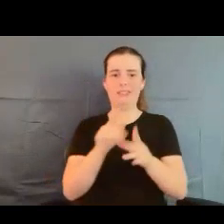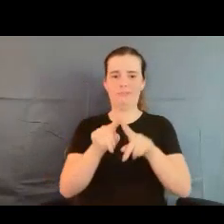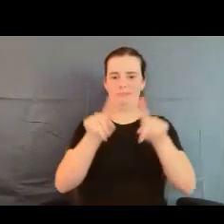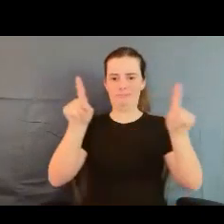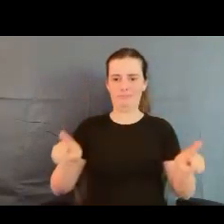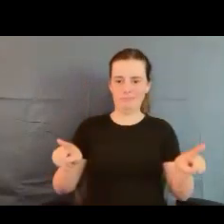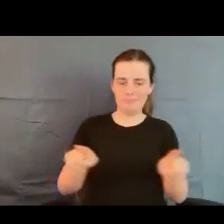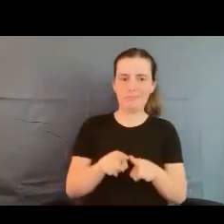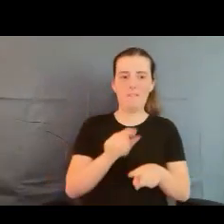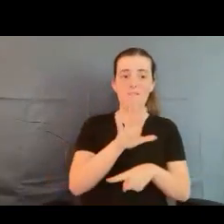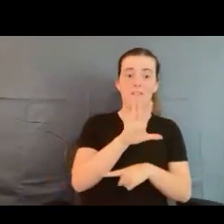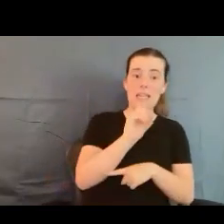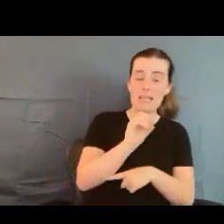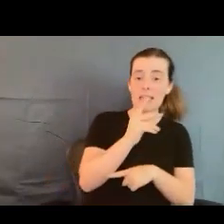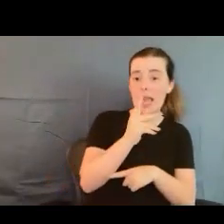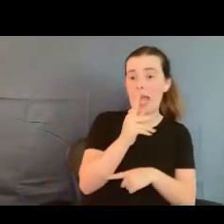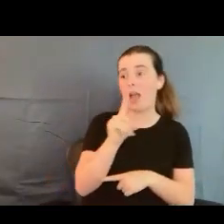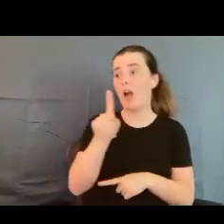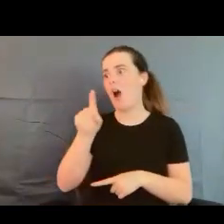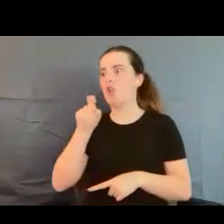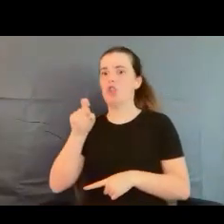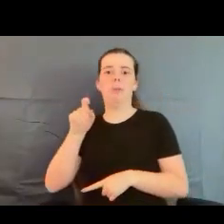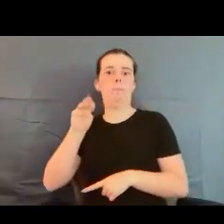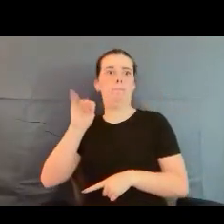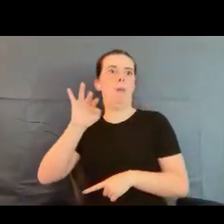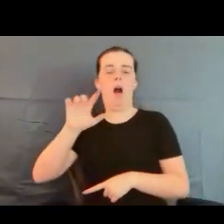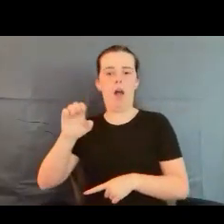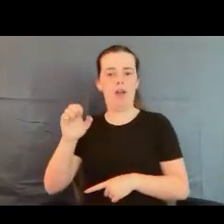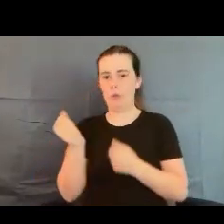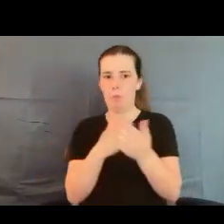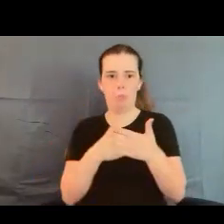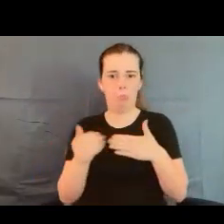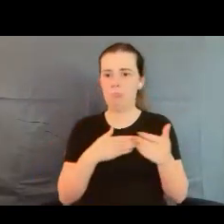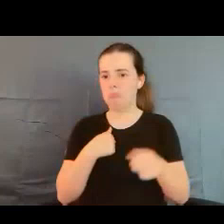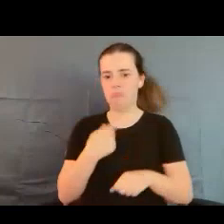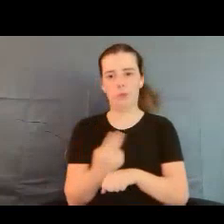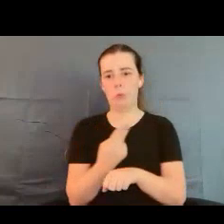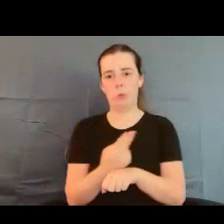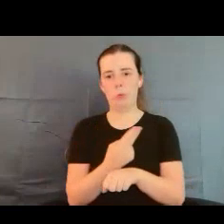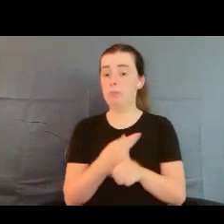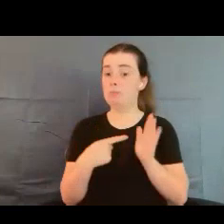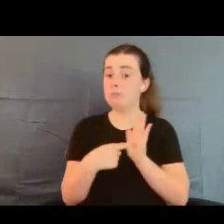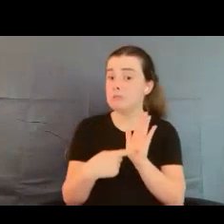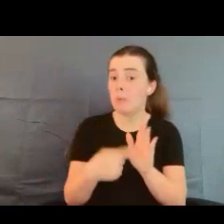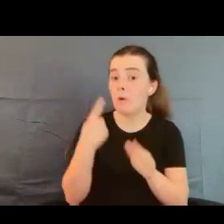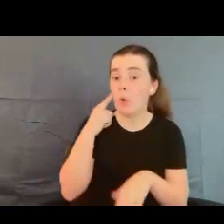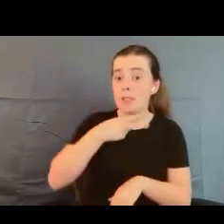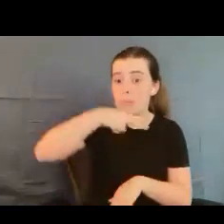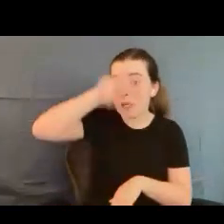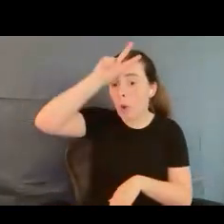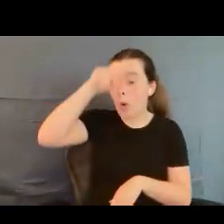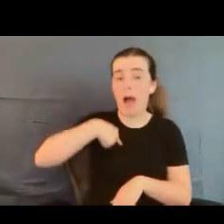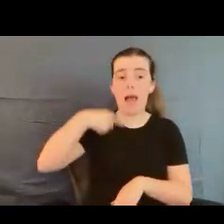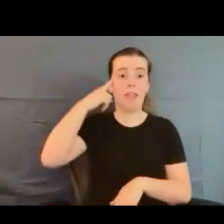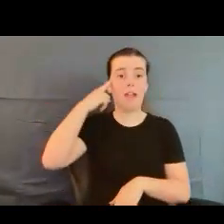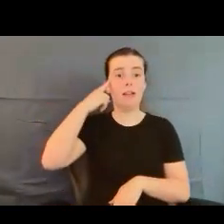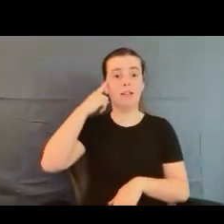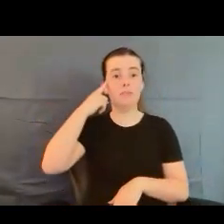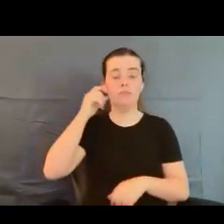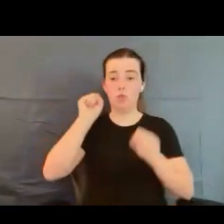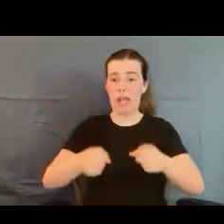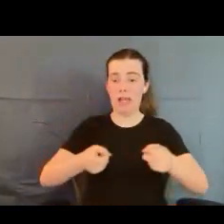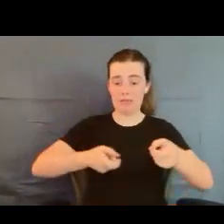100 miles. And this is filled out as an example for Speedgoat. I think it's highly adaptable, so not everyone will plan like me.